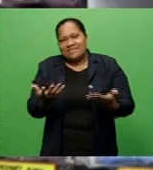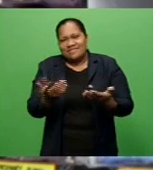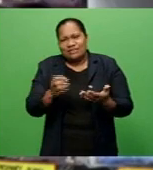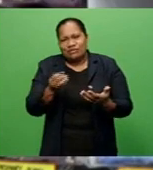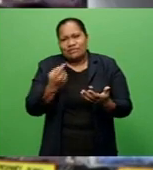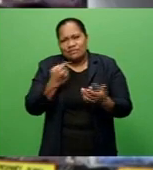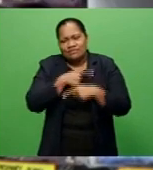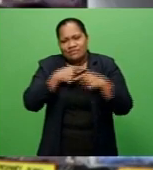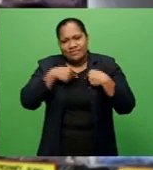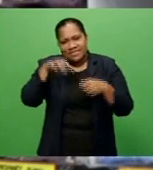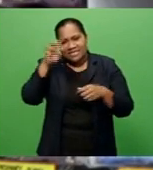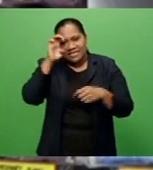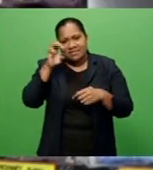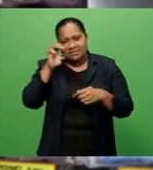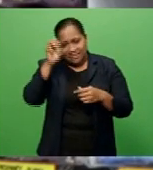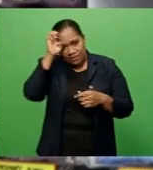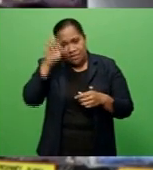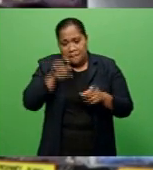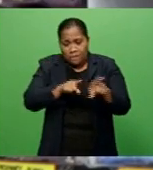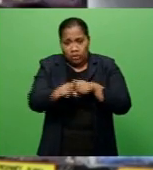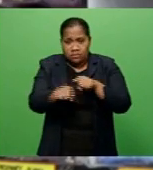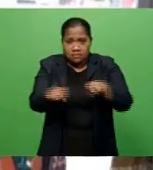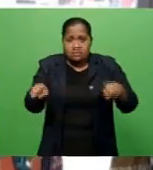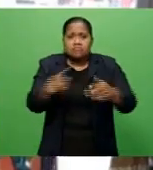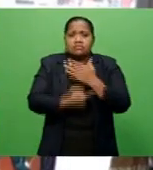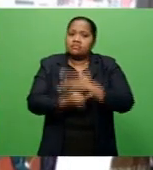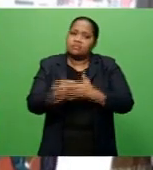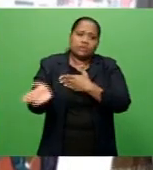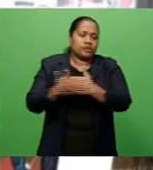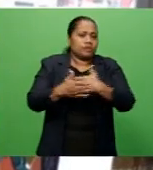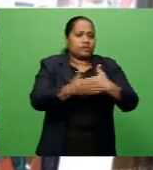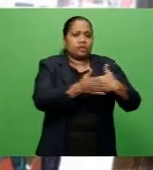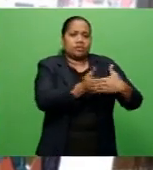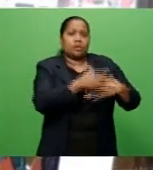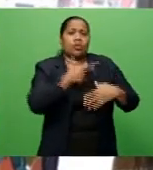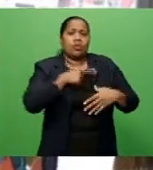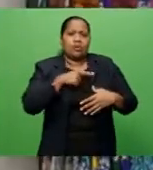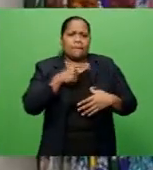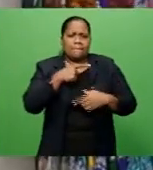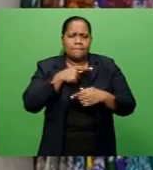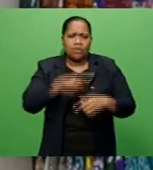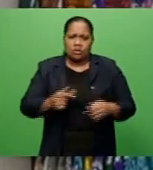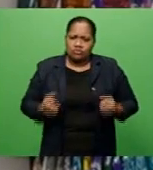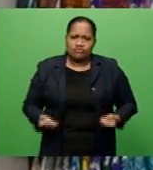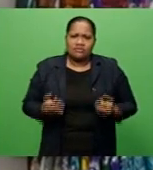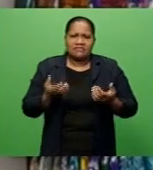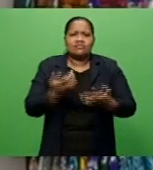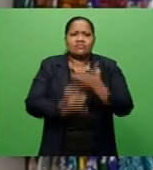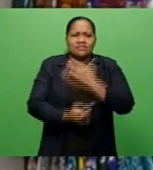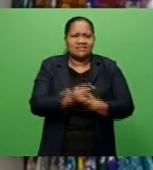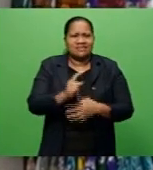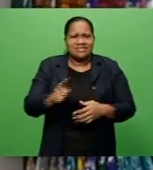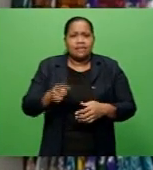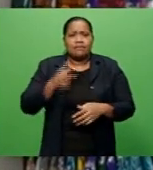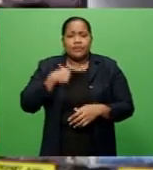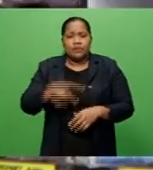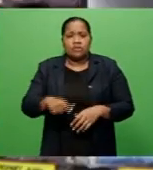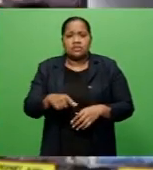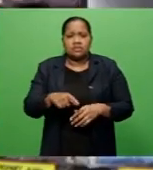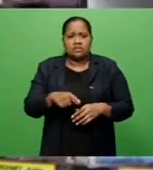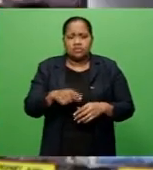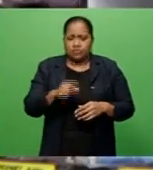some of them closed down. Most of them had closed down because we had given a newsletter out to all the retailers in the city to close down at